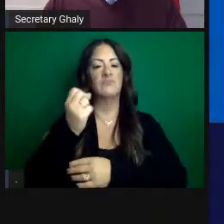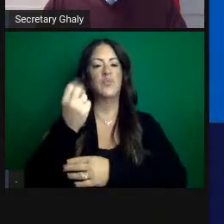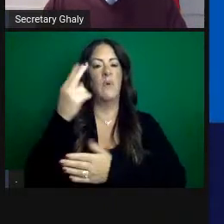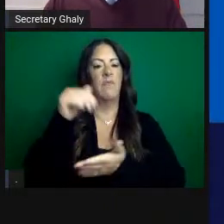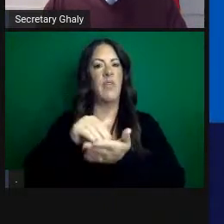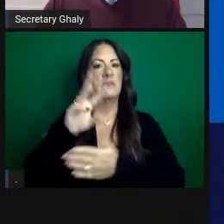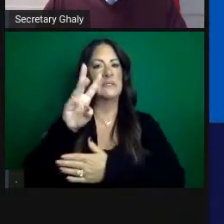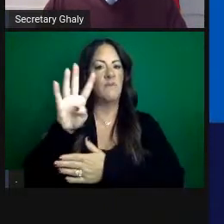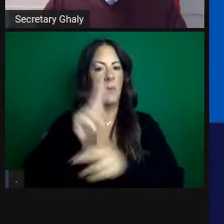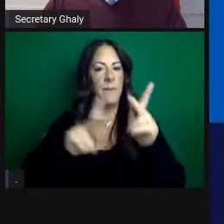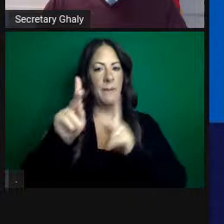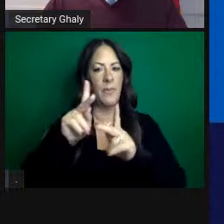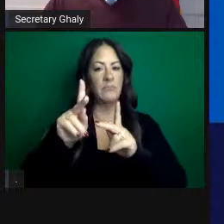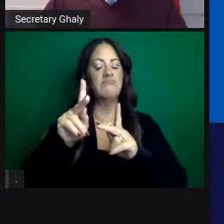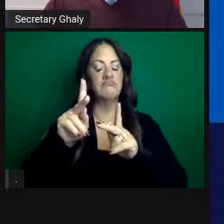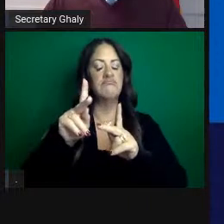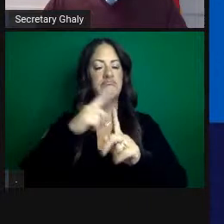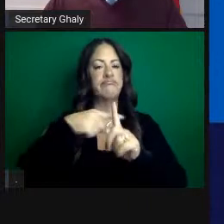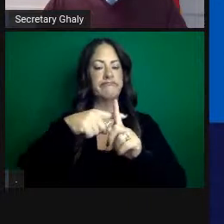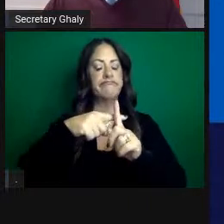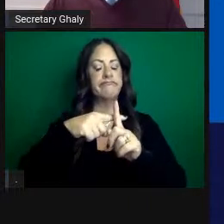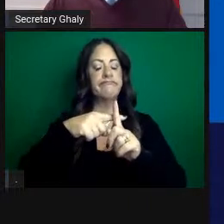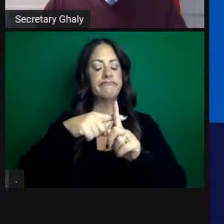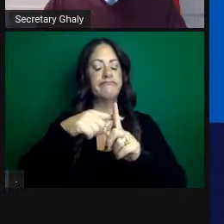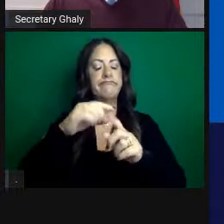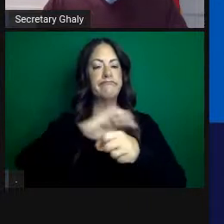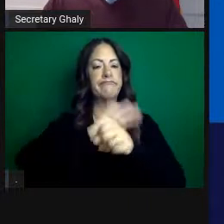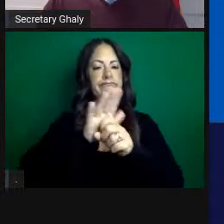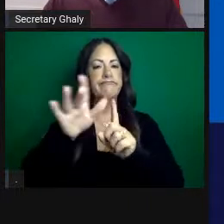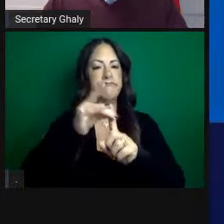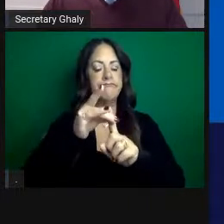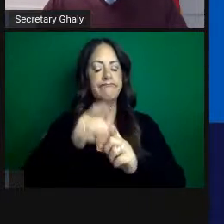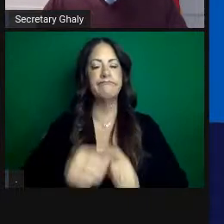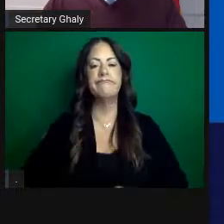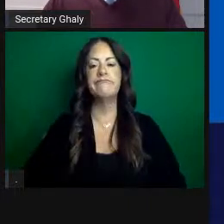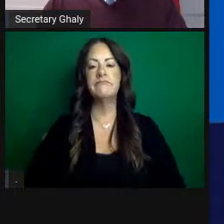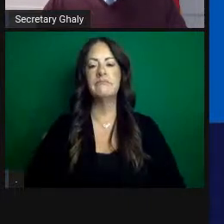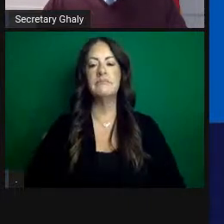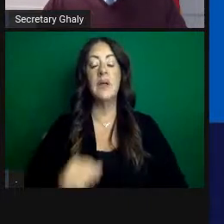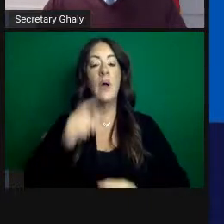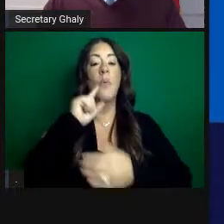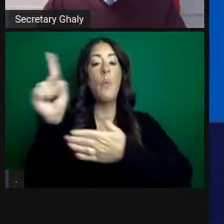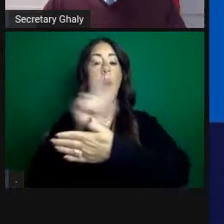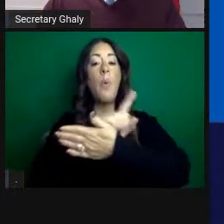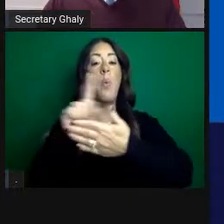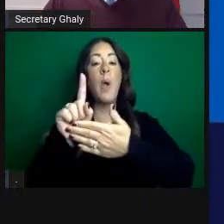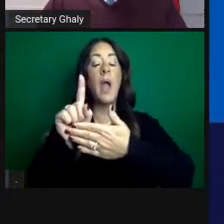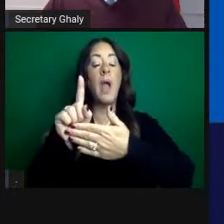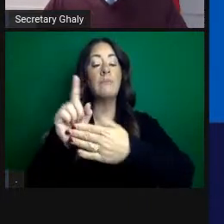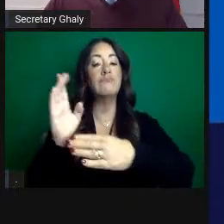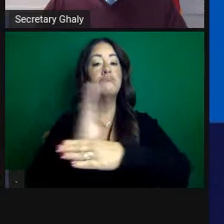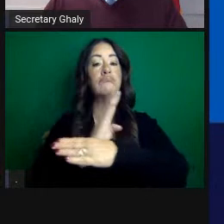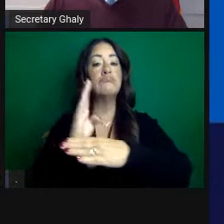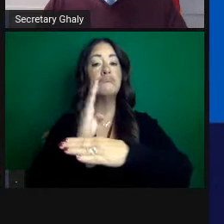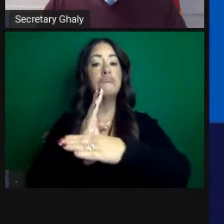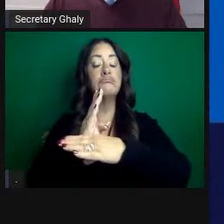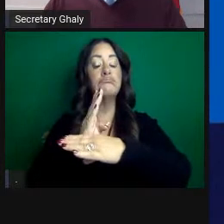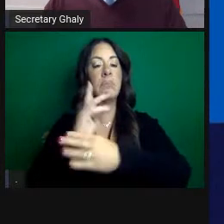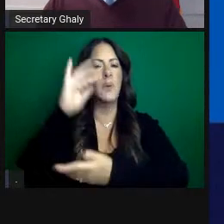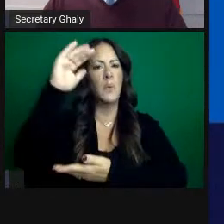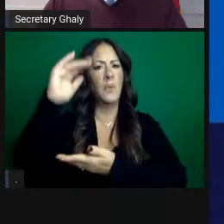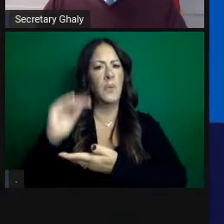numbers a little lower, represents a lot of the Sunday data. 7-day average coming down now under